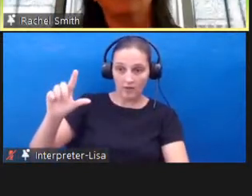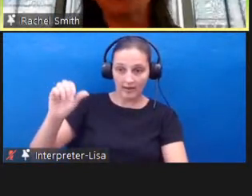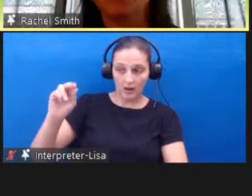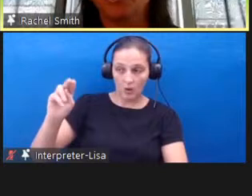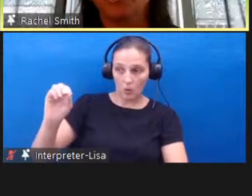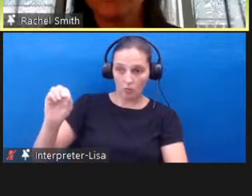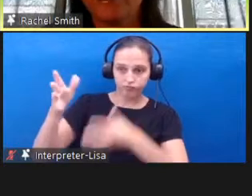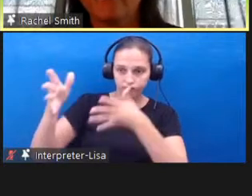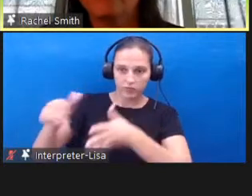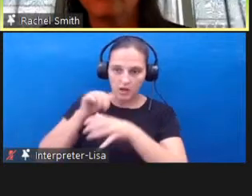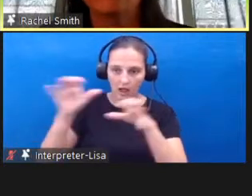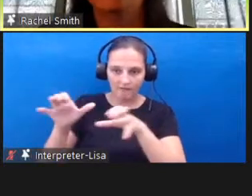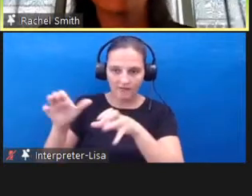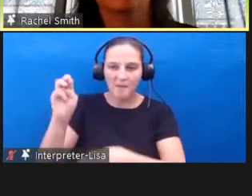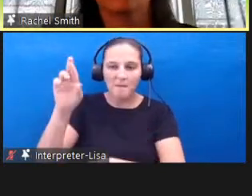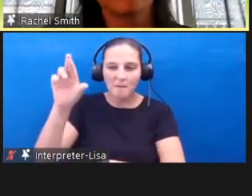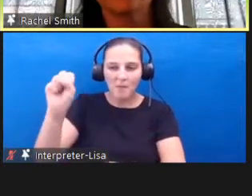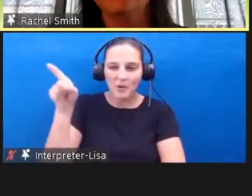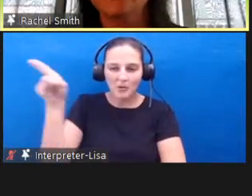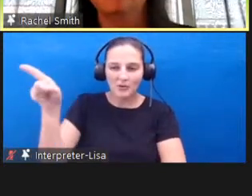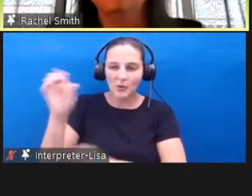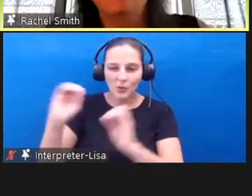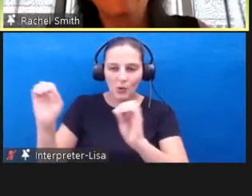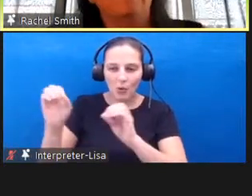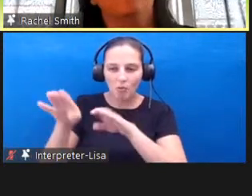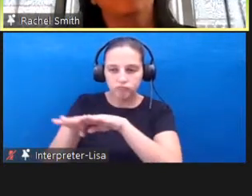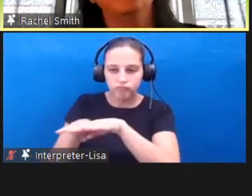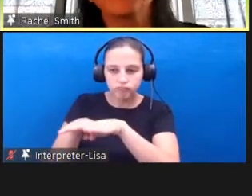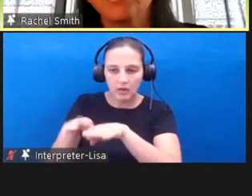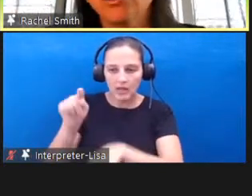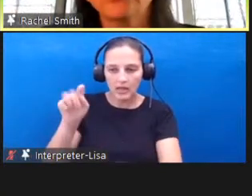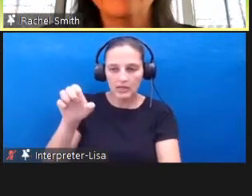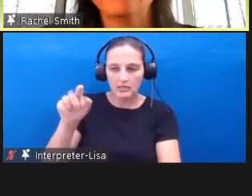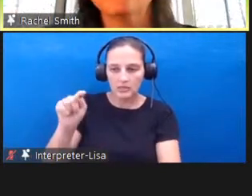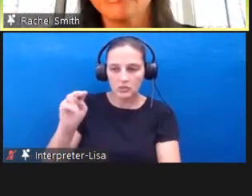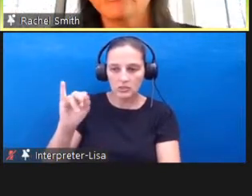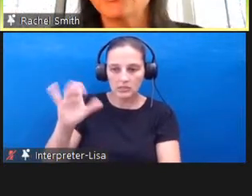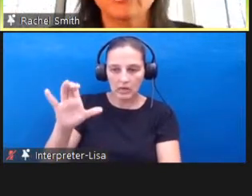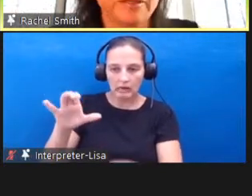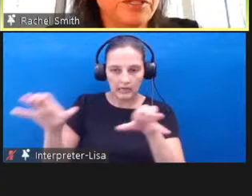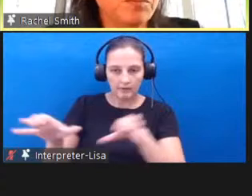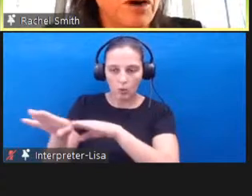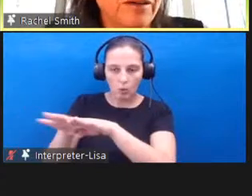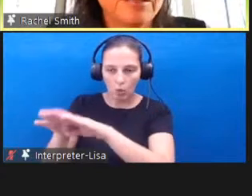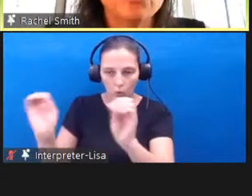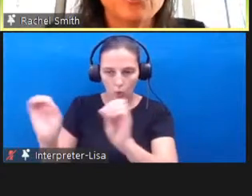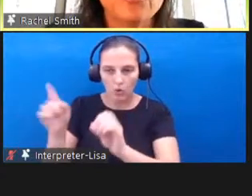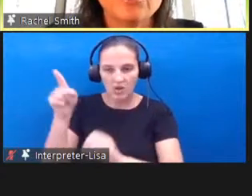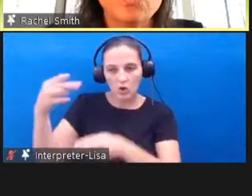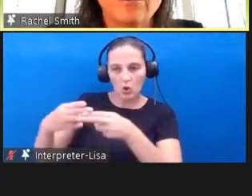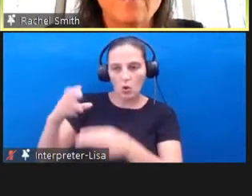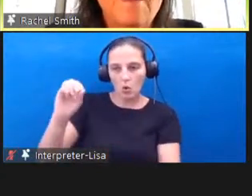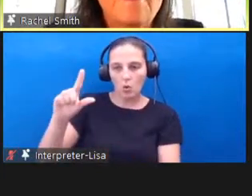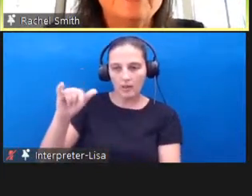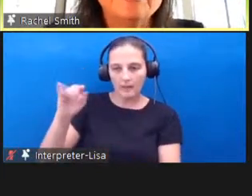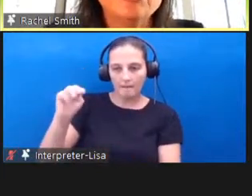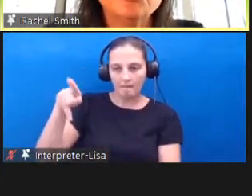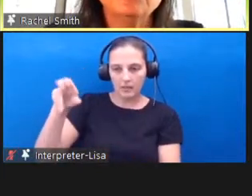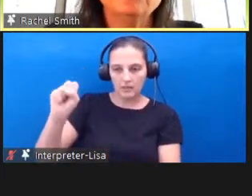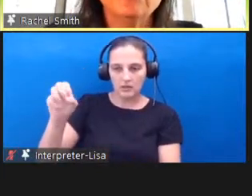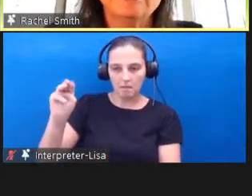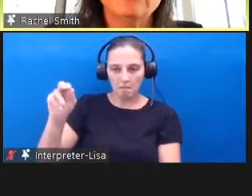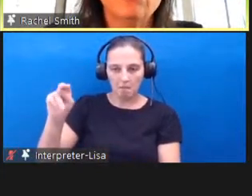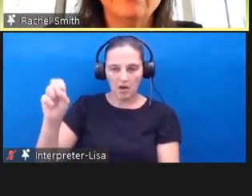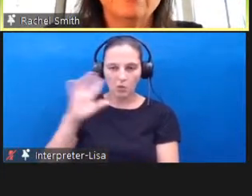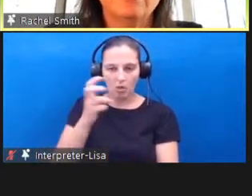inactive because Mars doesn't have tectonic activity. That volcano is called Olympus Mons, and we'll go there as well. But this is a